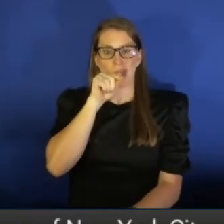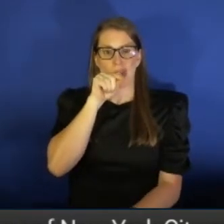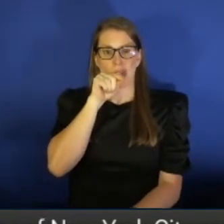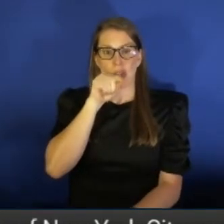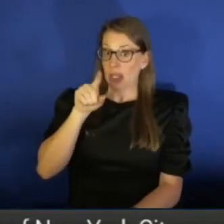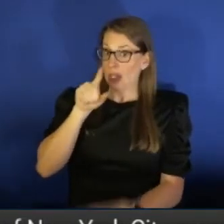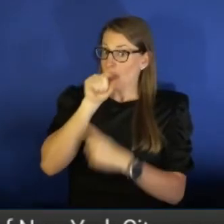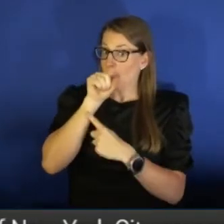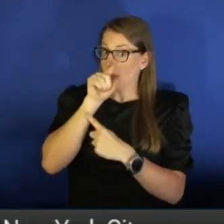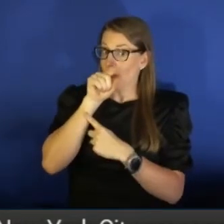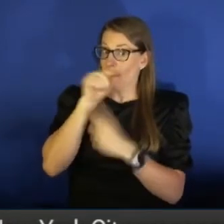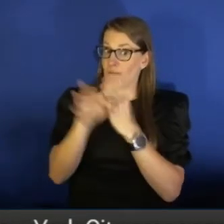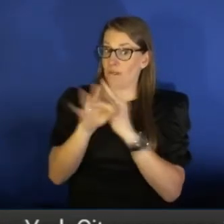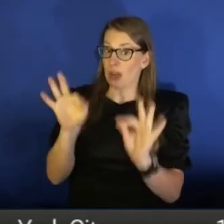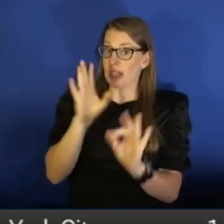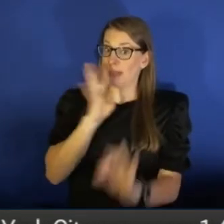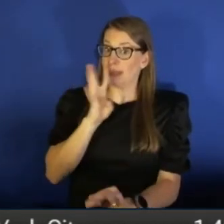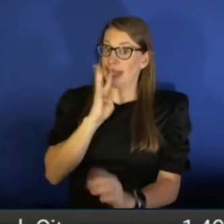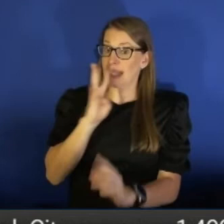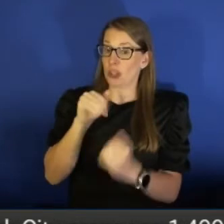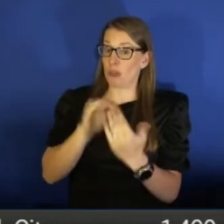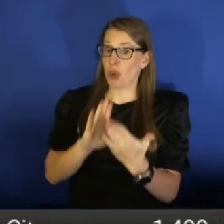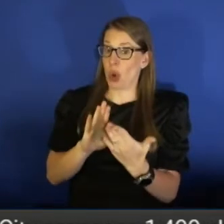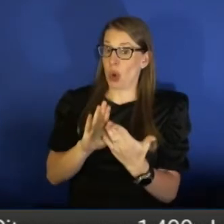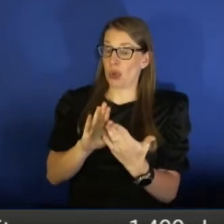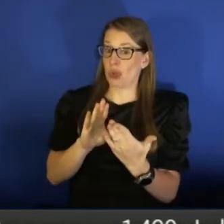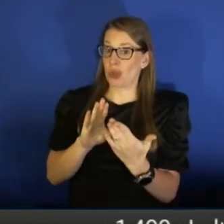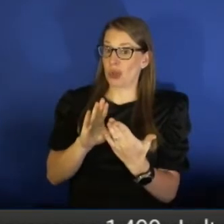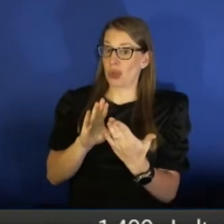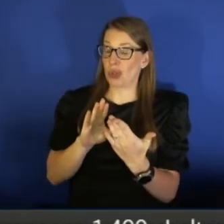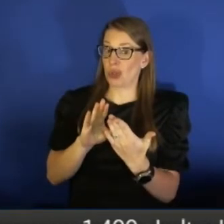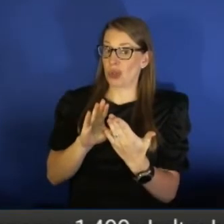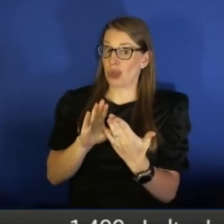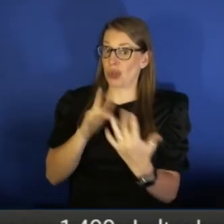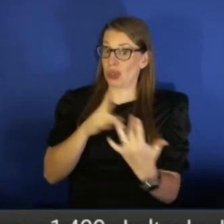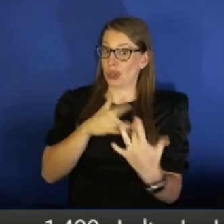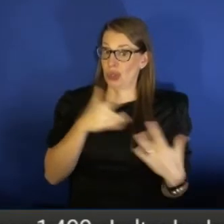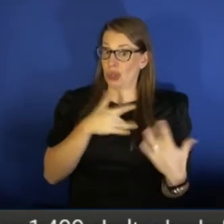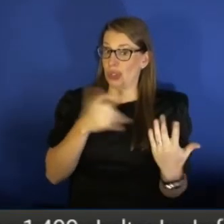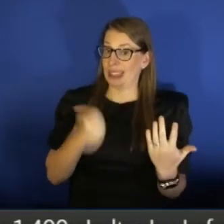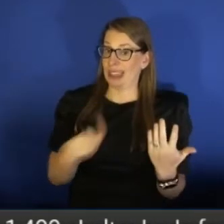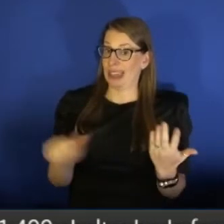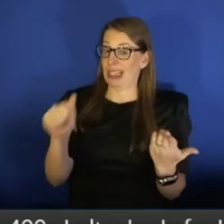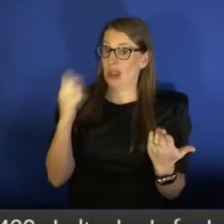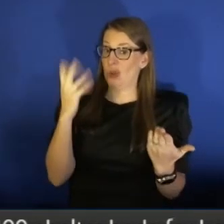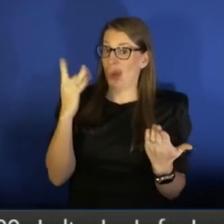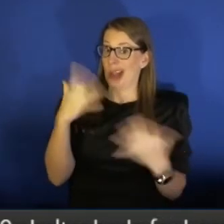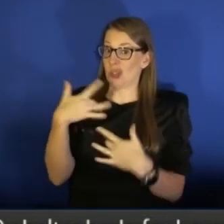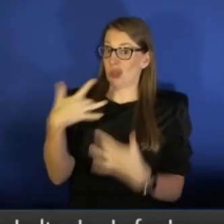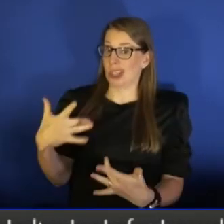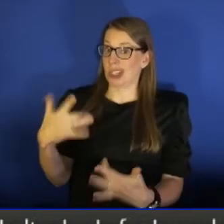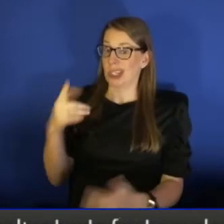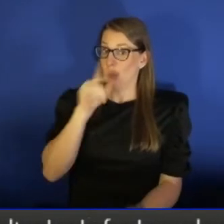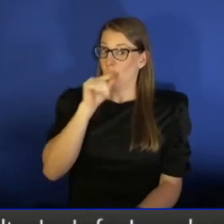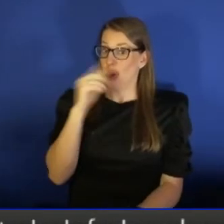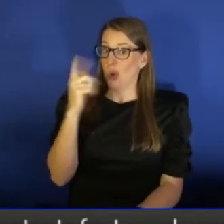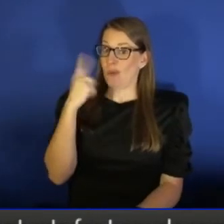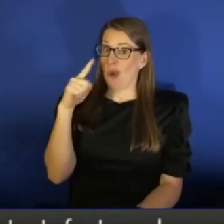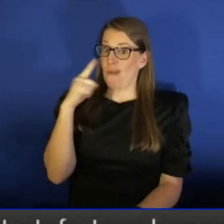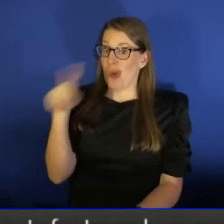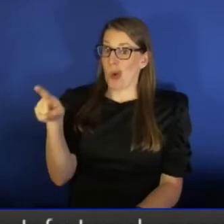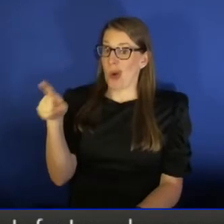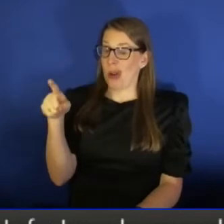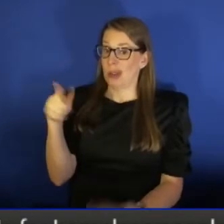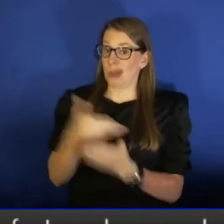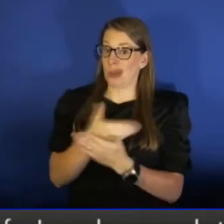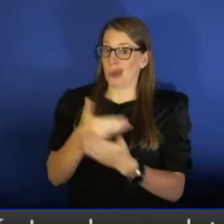approach mean to COVID? And do you have any concerns about that? And why would it be trending on Twitter? I haven't delved too much